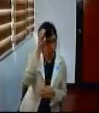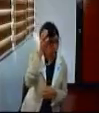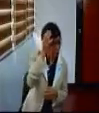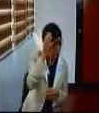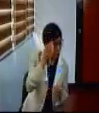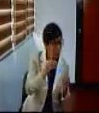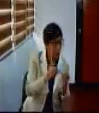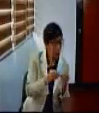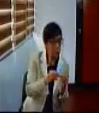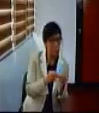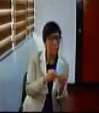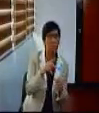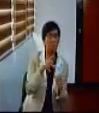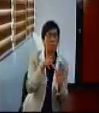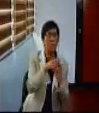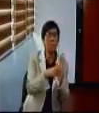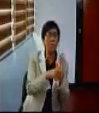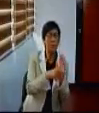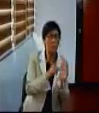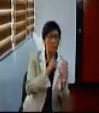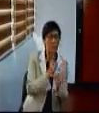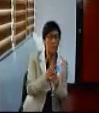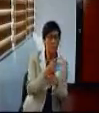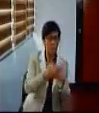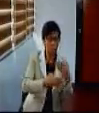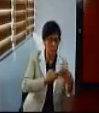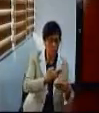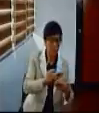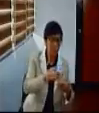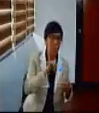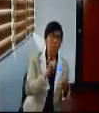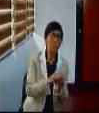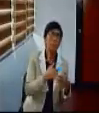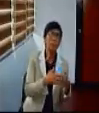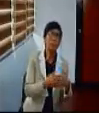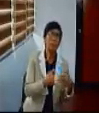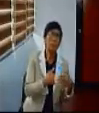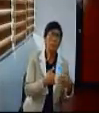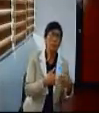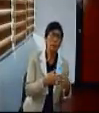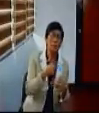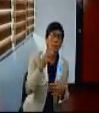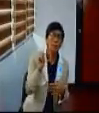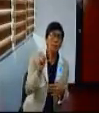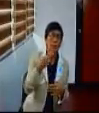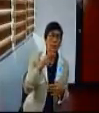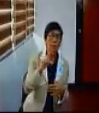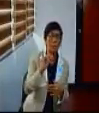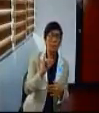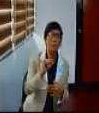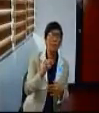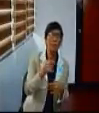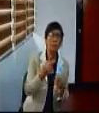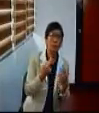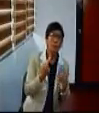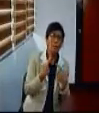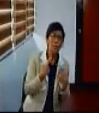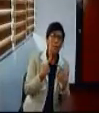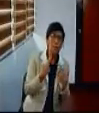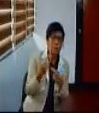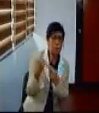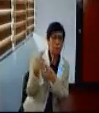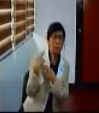to principles of due process, that sure. Before an NHRI comes up with any finding or